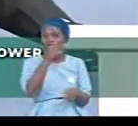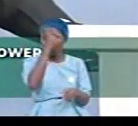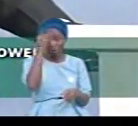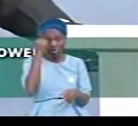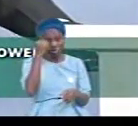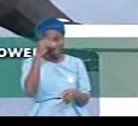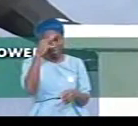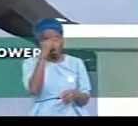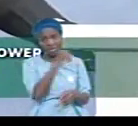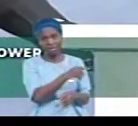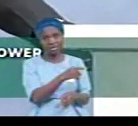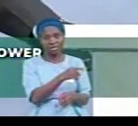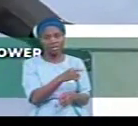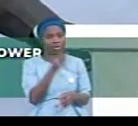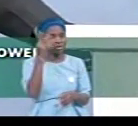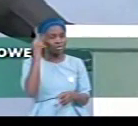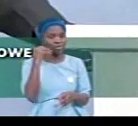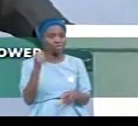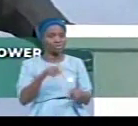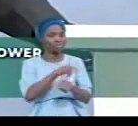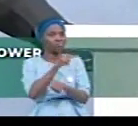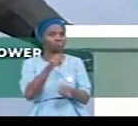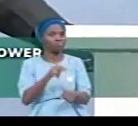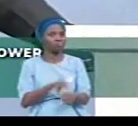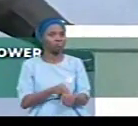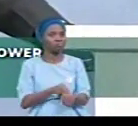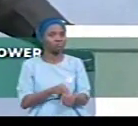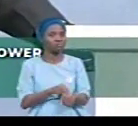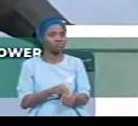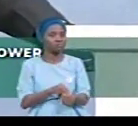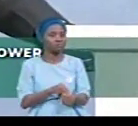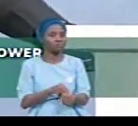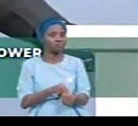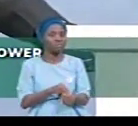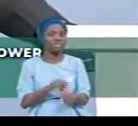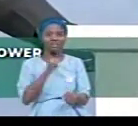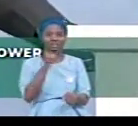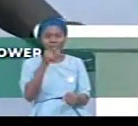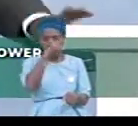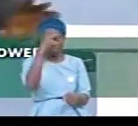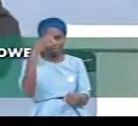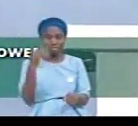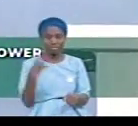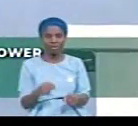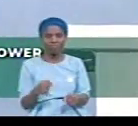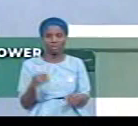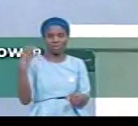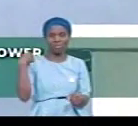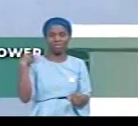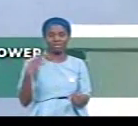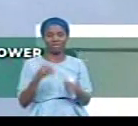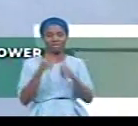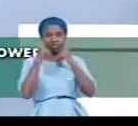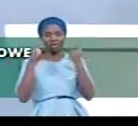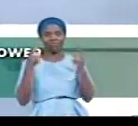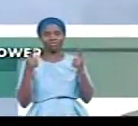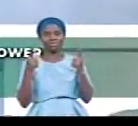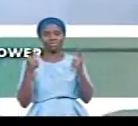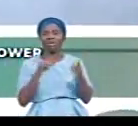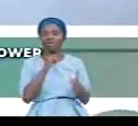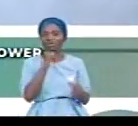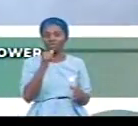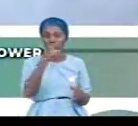dual nationality, not because of the mastery of language, not because of